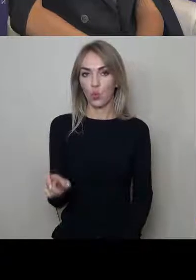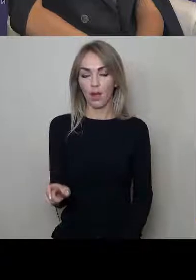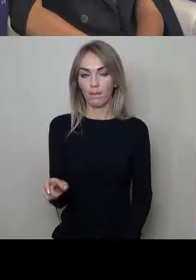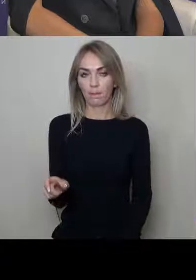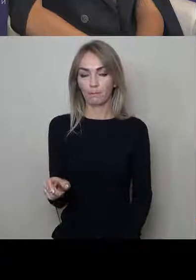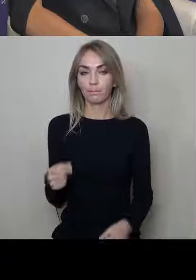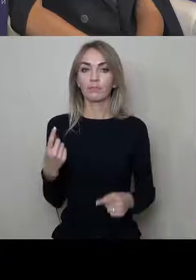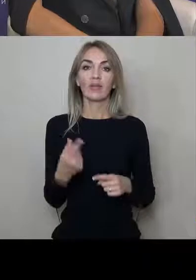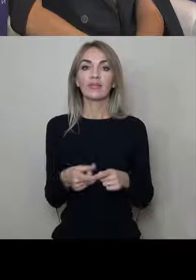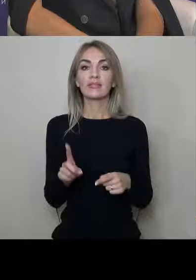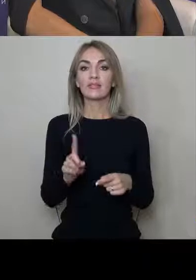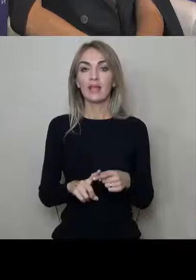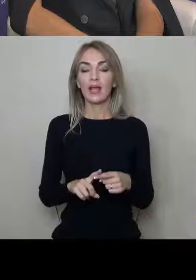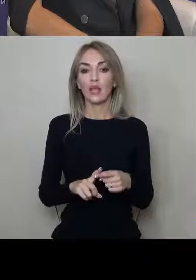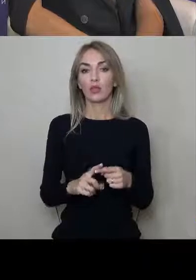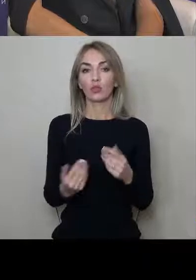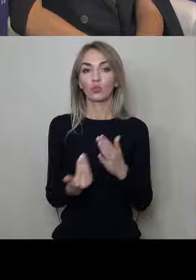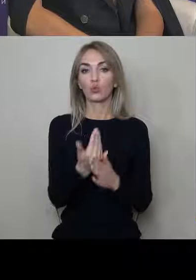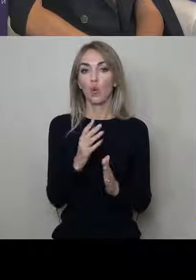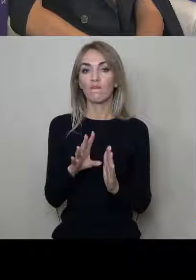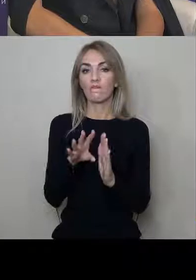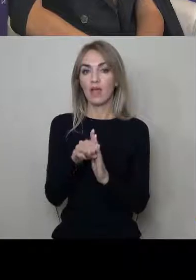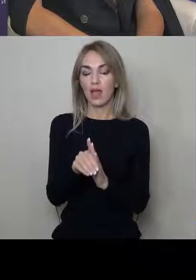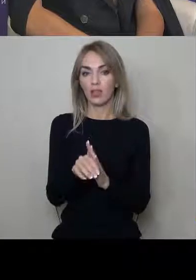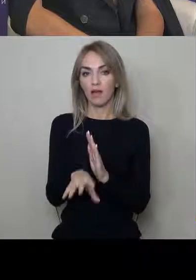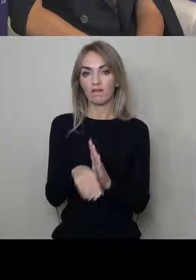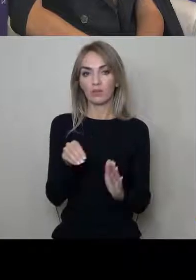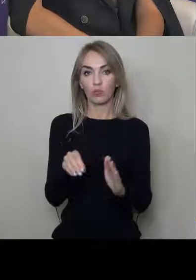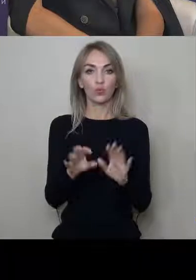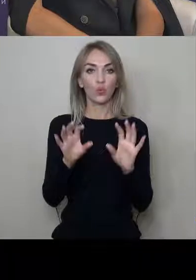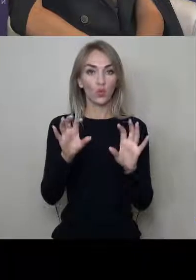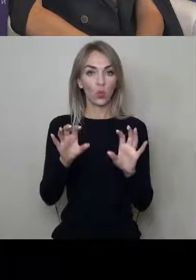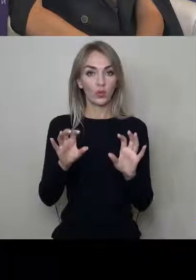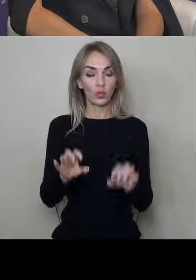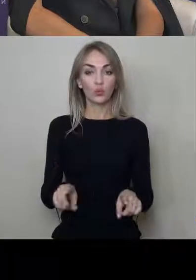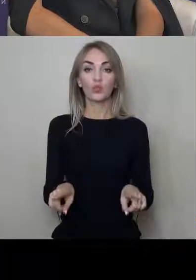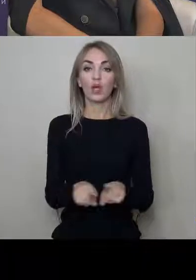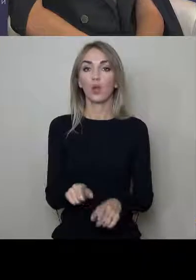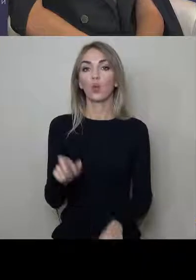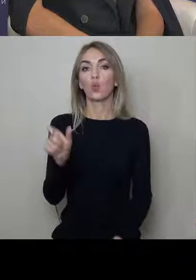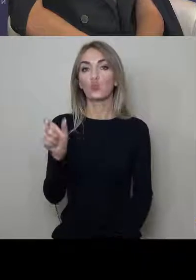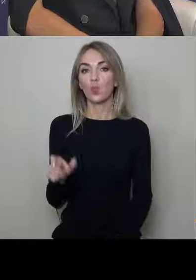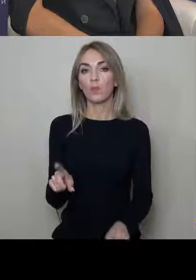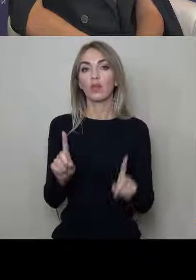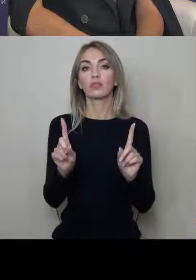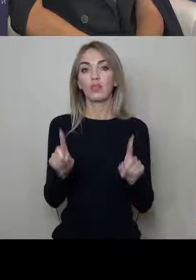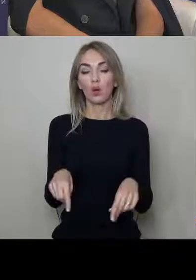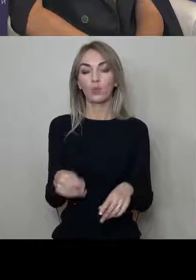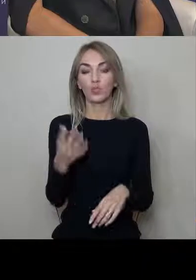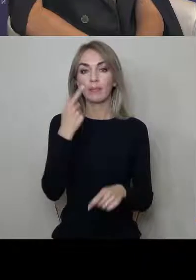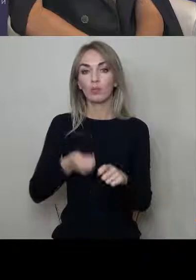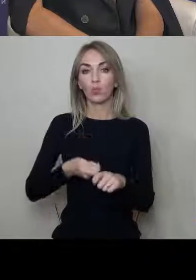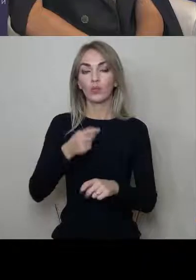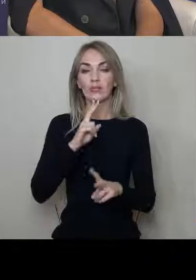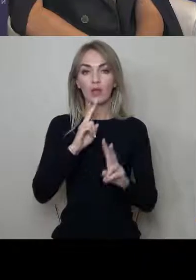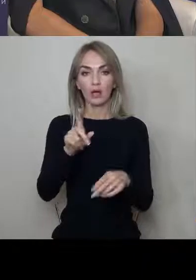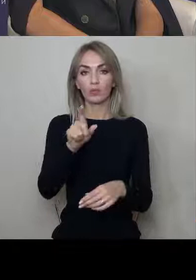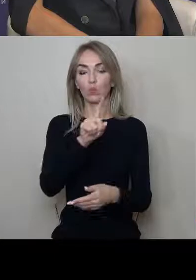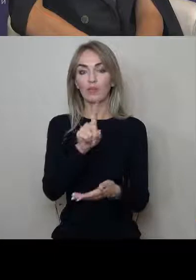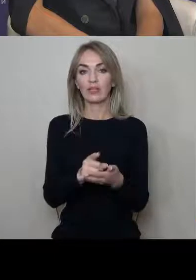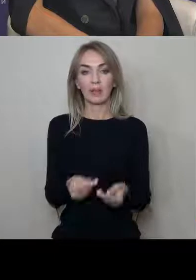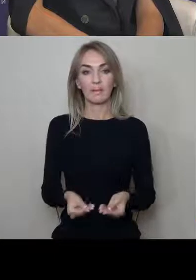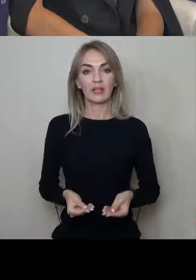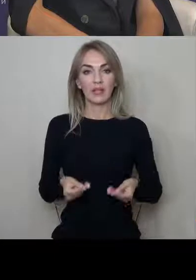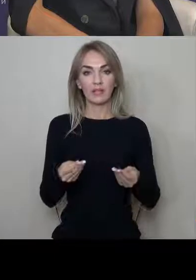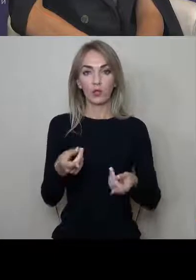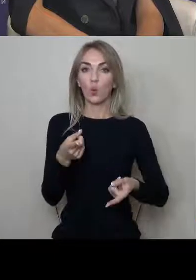authority authorized by the respective local party organization. That's a new provision of the election code. This person, when submitting